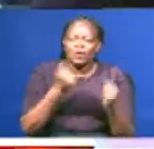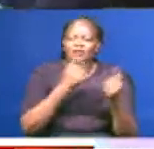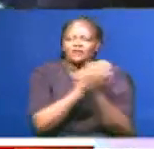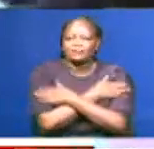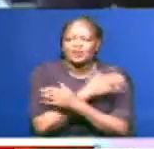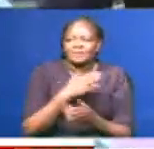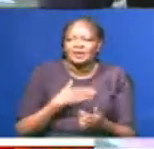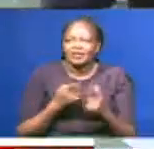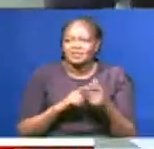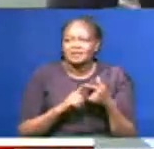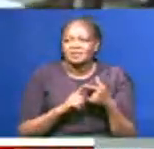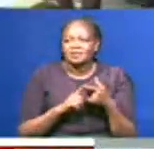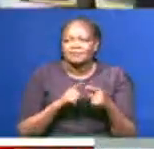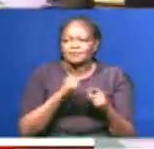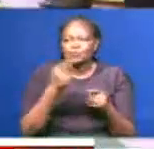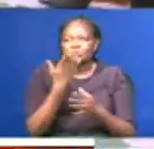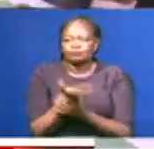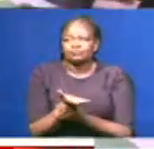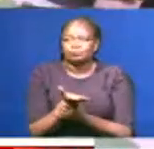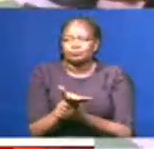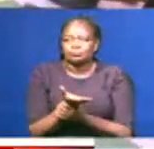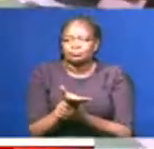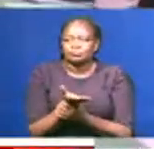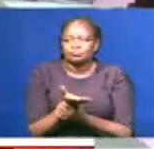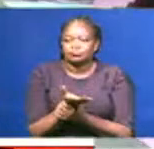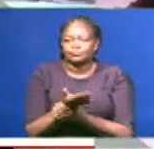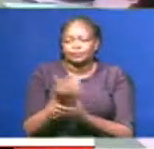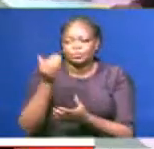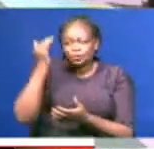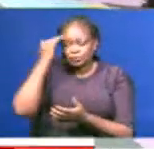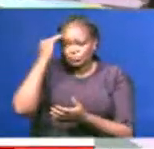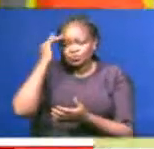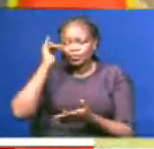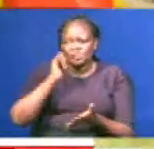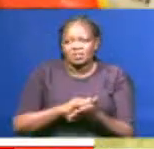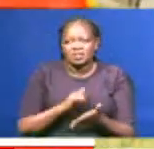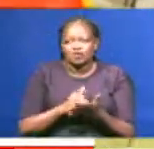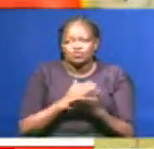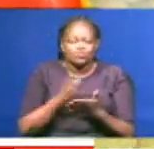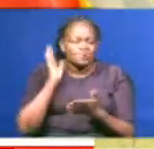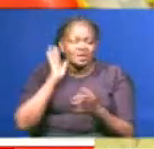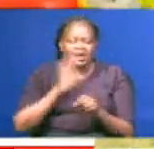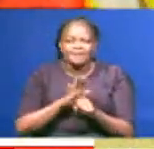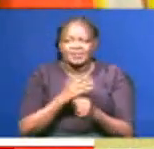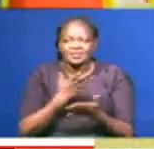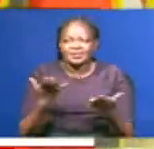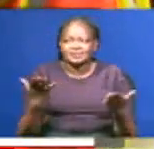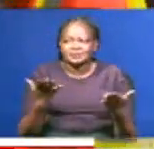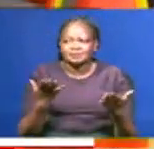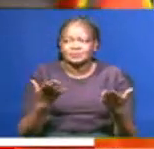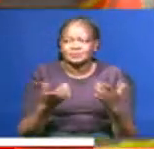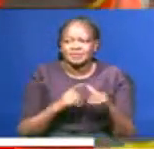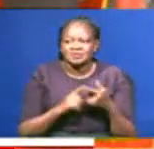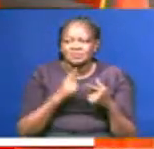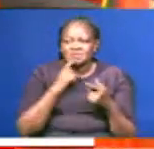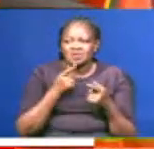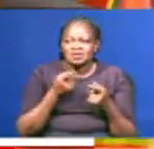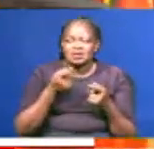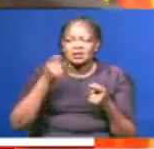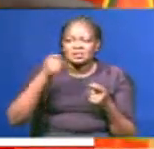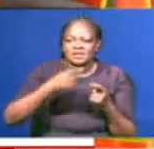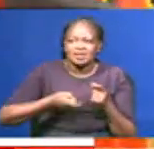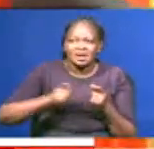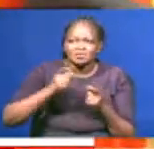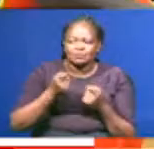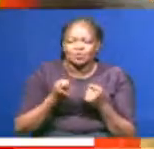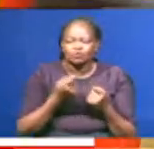Mimi kile mimi naomba. Unajua sisi tunataka mambo mengi. Tunataka mshahara iongezeke kidogo, tunataka